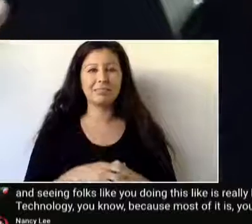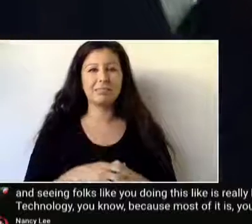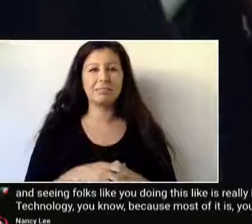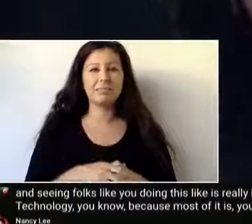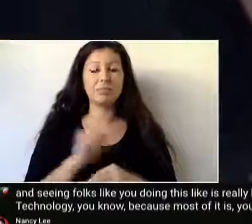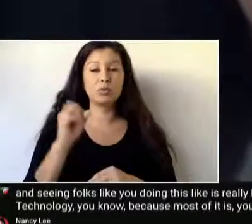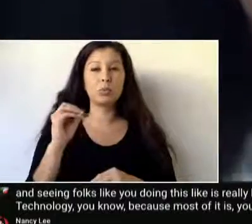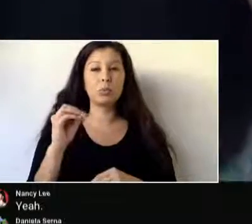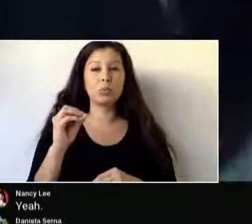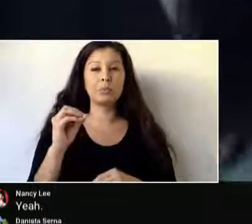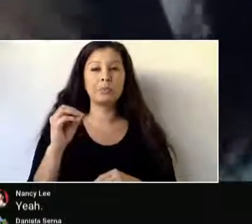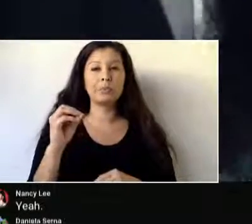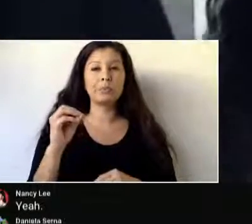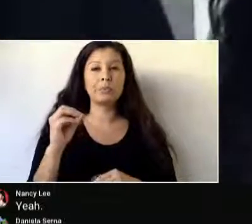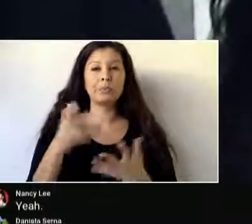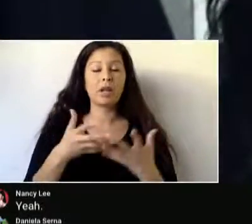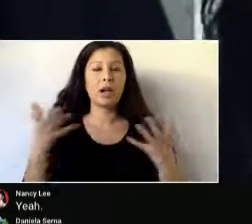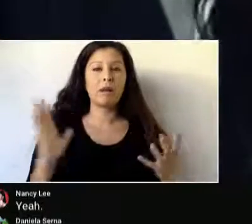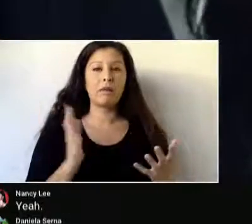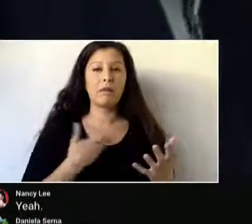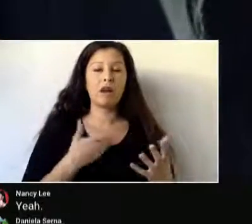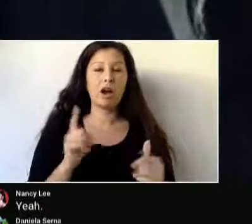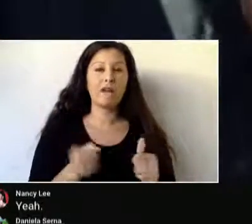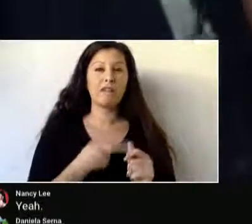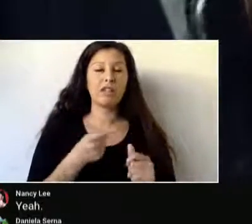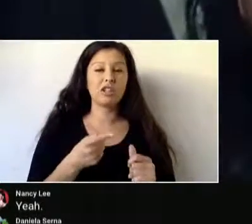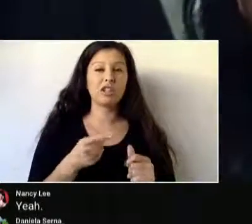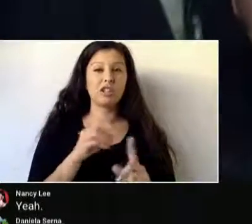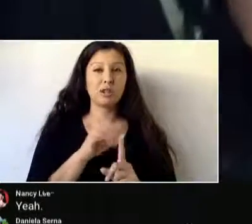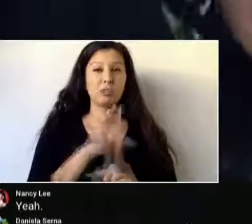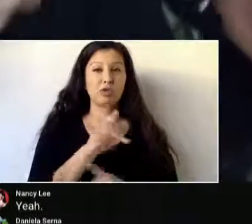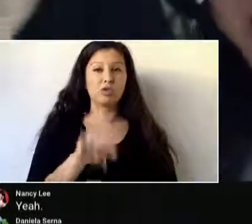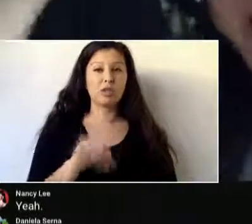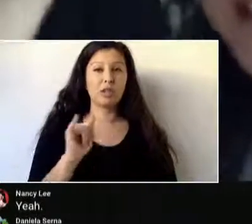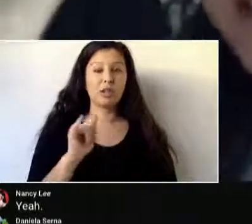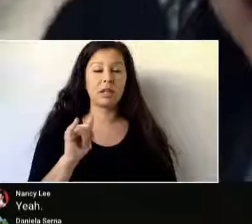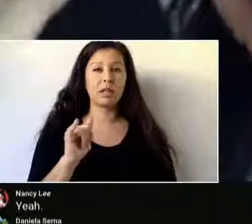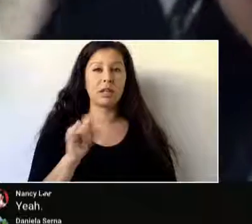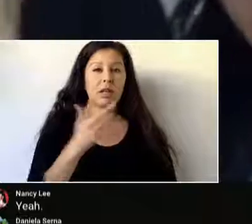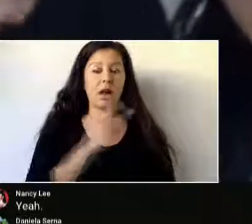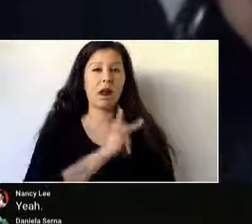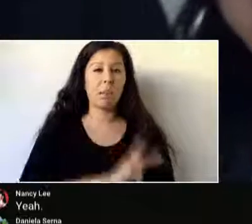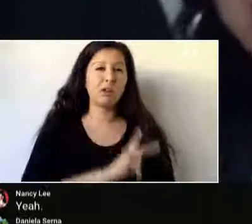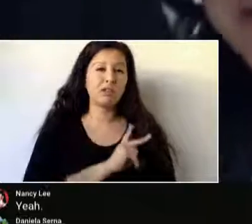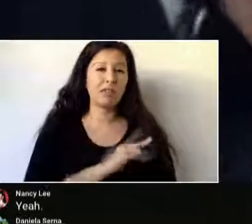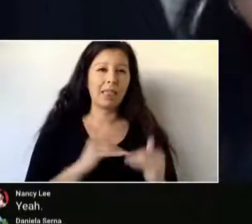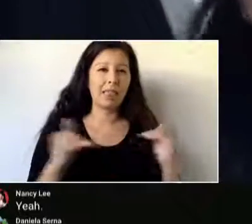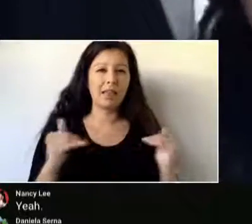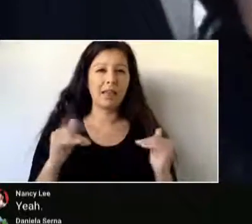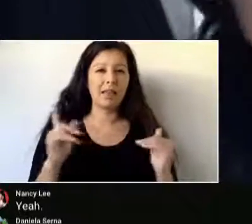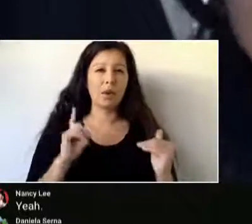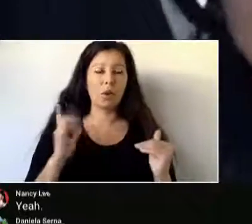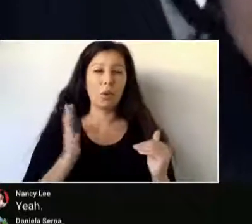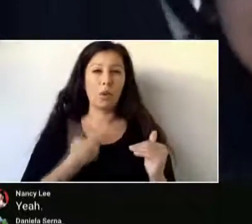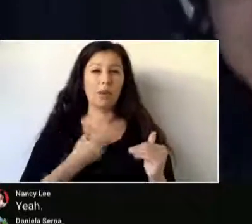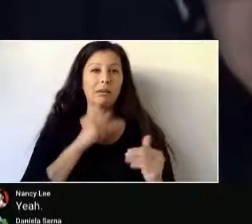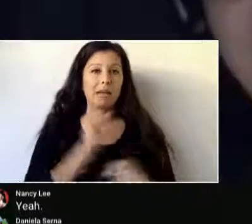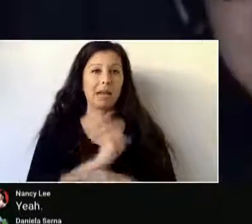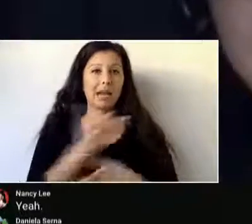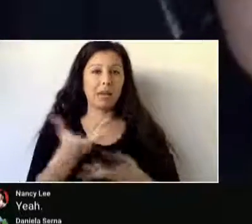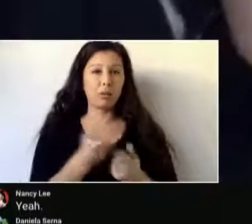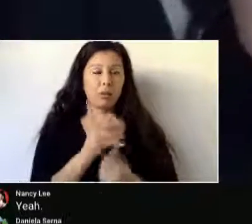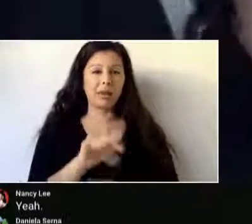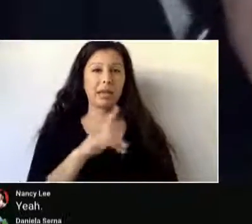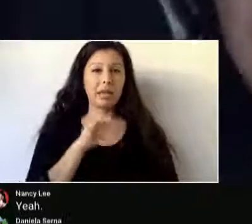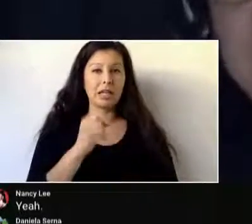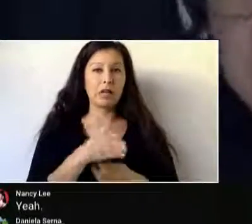So a lot of our first exposures to this, like on a personal level where we're actually interacting with it,